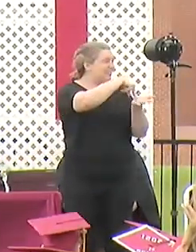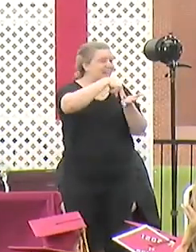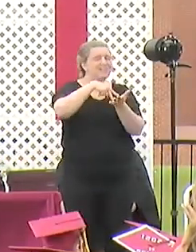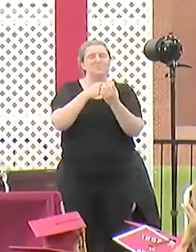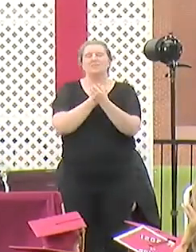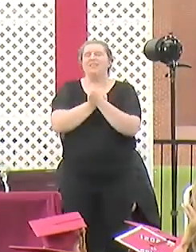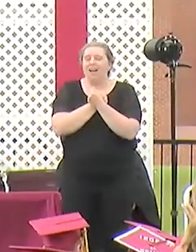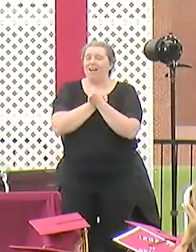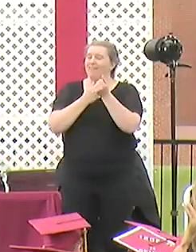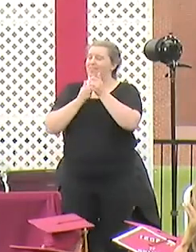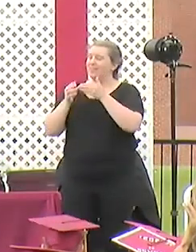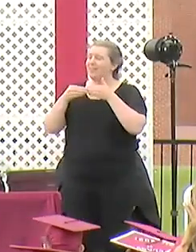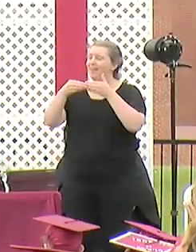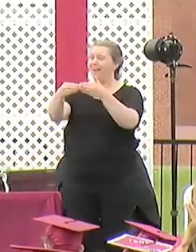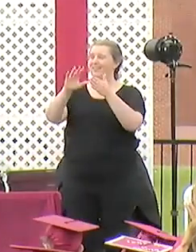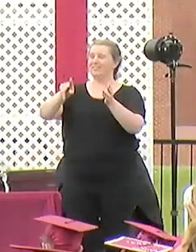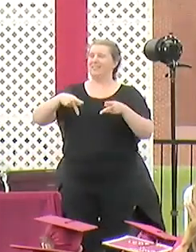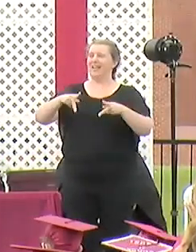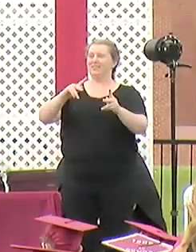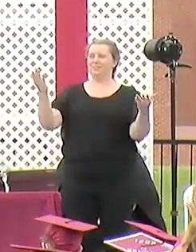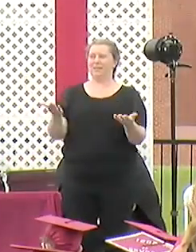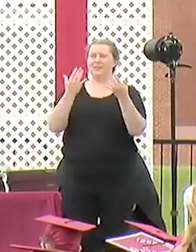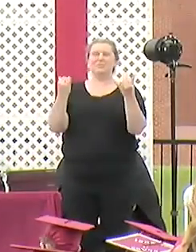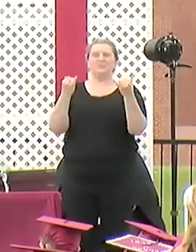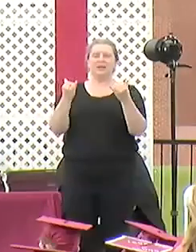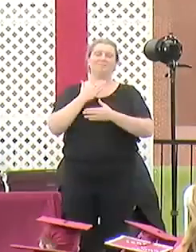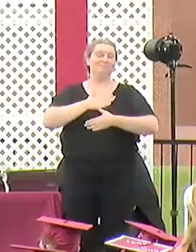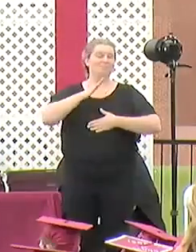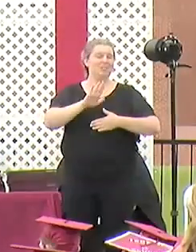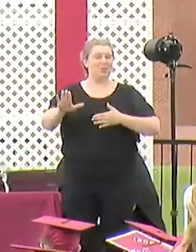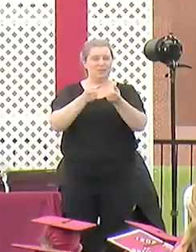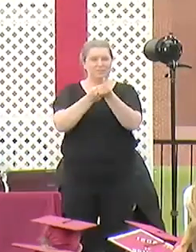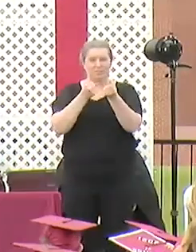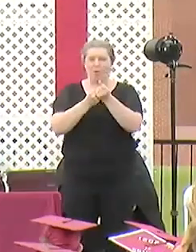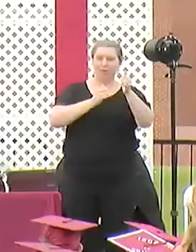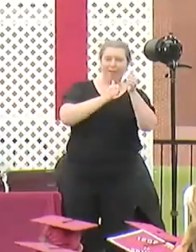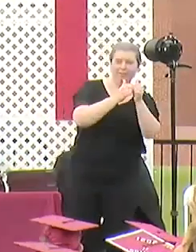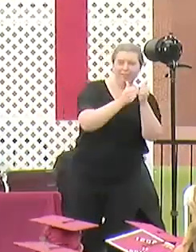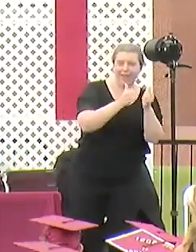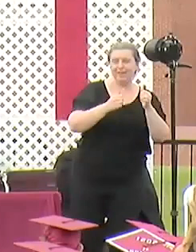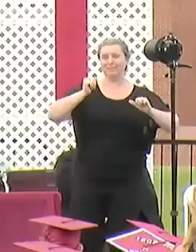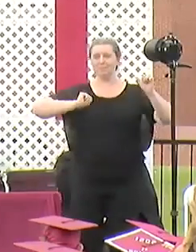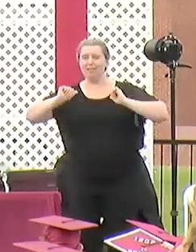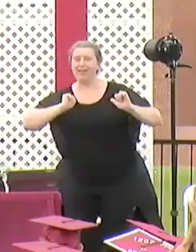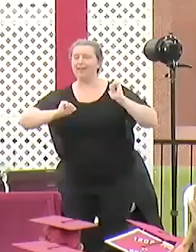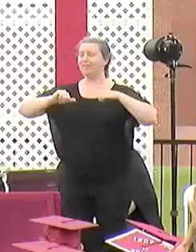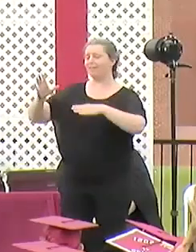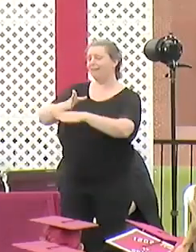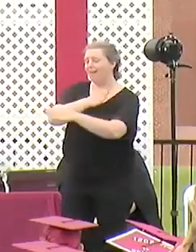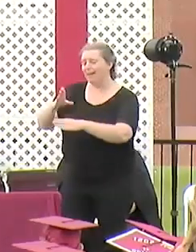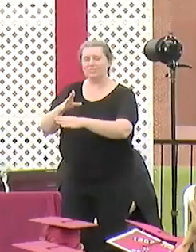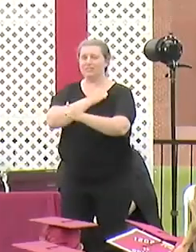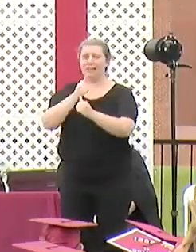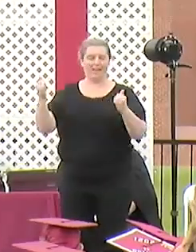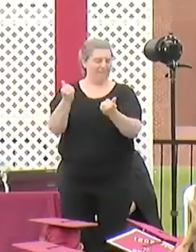and guidance has allowed us to be here today. We appreciate your support at athletic events, plays, concerts, and everything